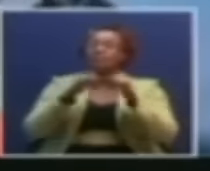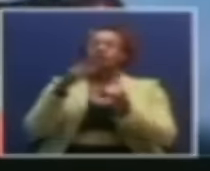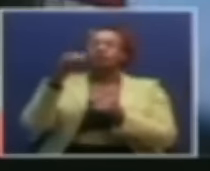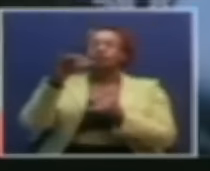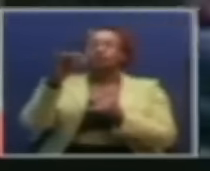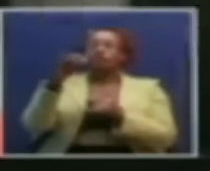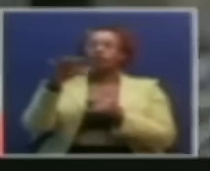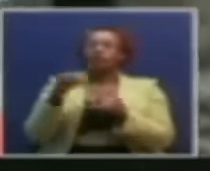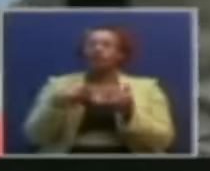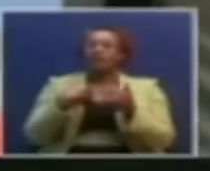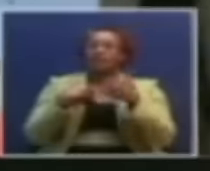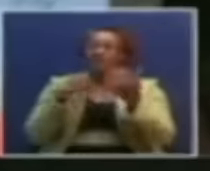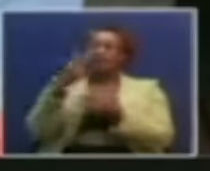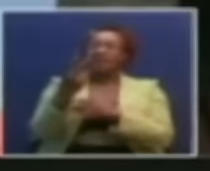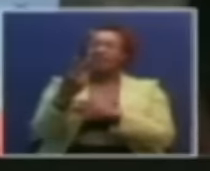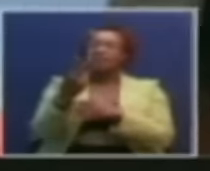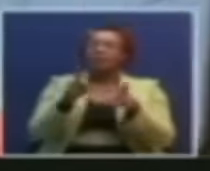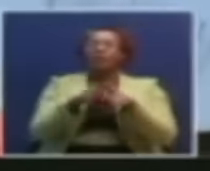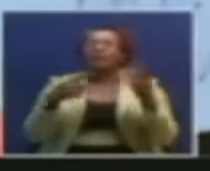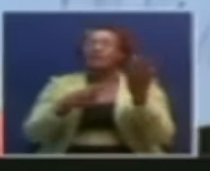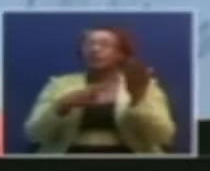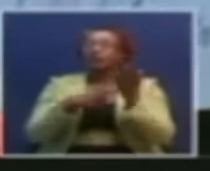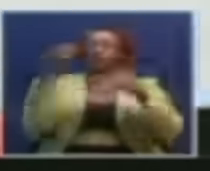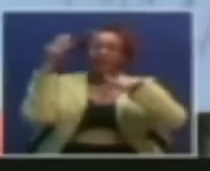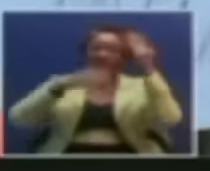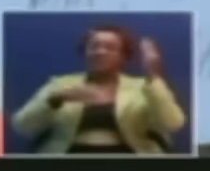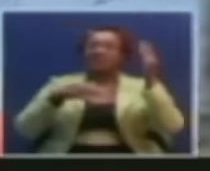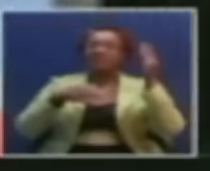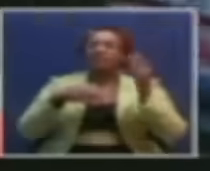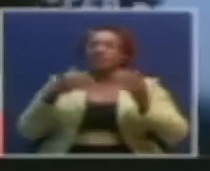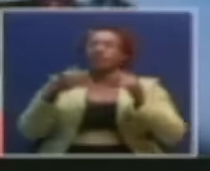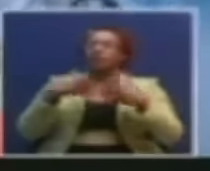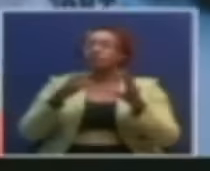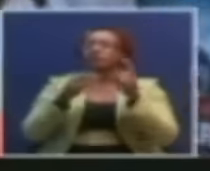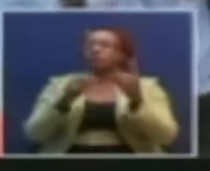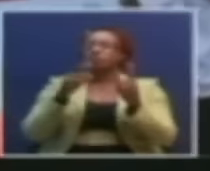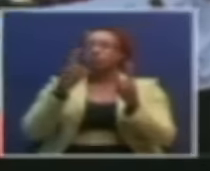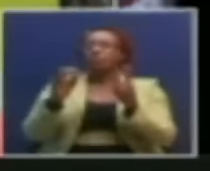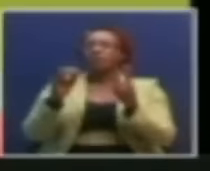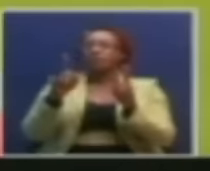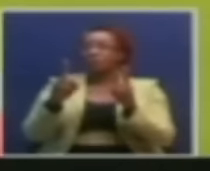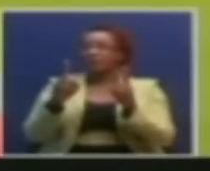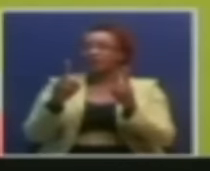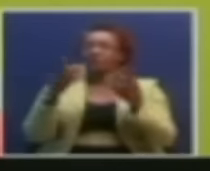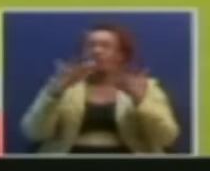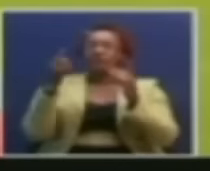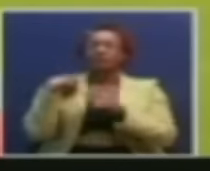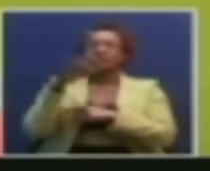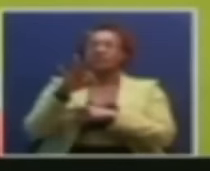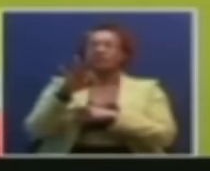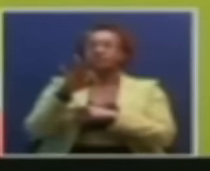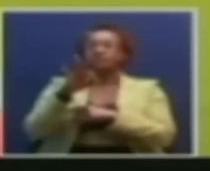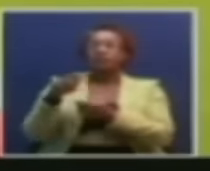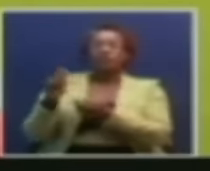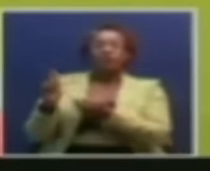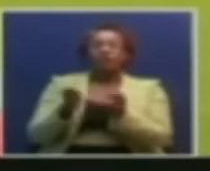points, while defending champions Technical University of Kenya TUK lost 2-1 to Metro Sports to finish third. In